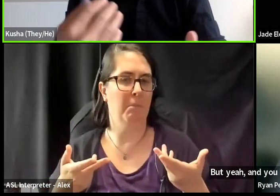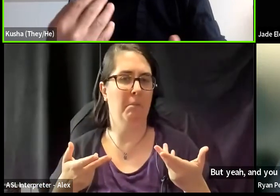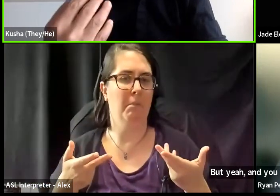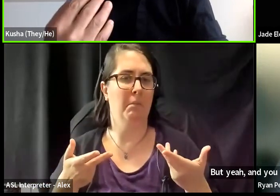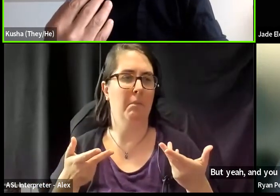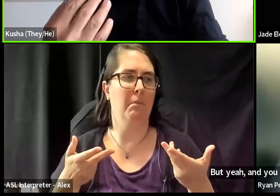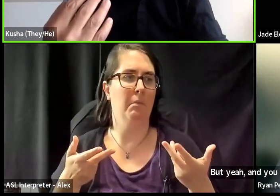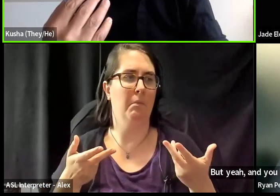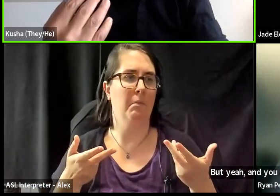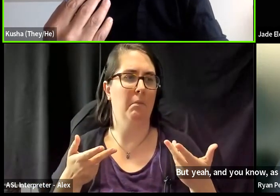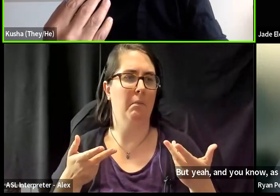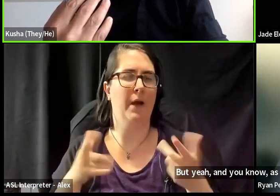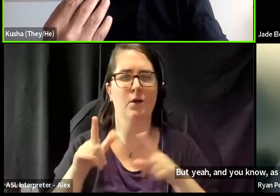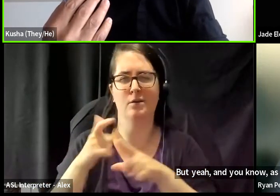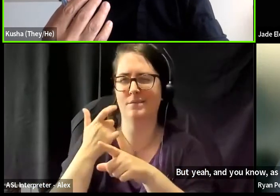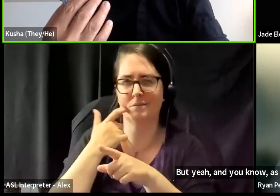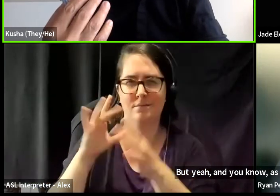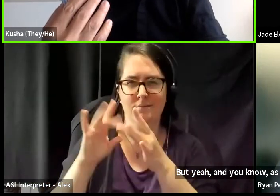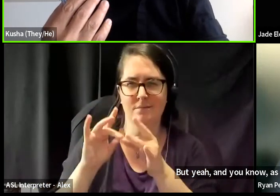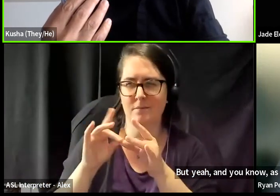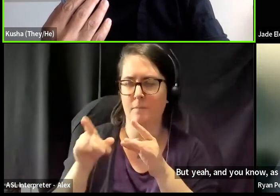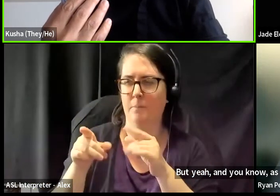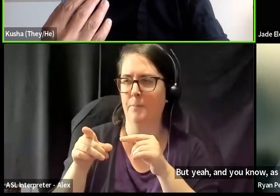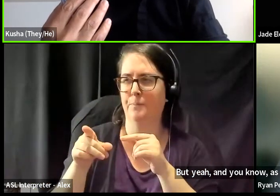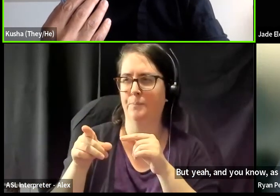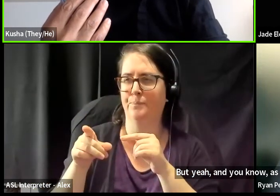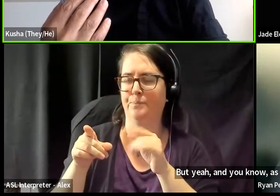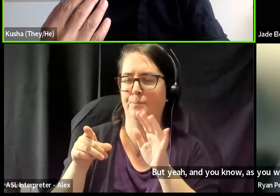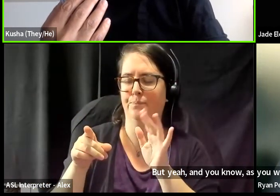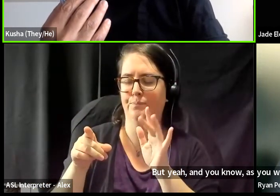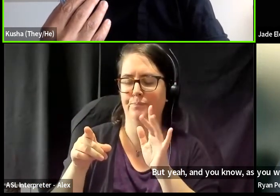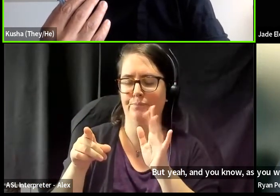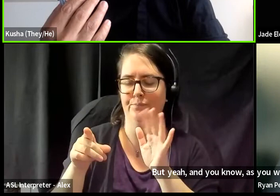as you were saying, you were talking, Ryan, about